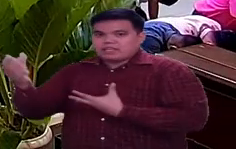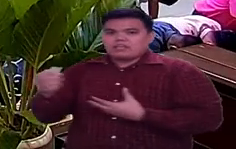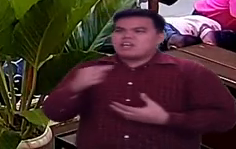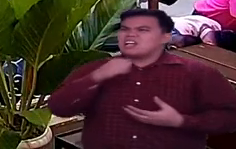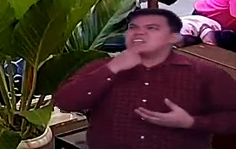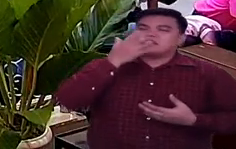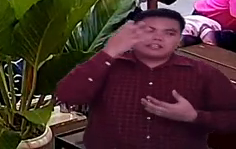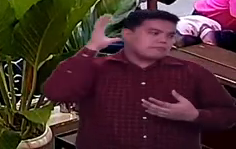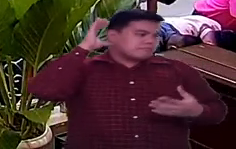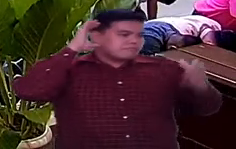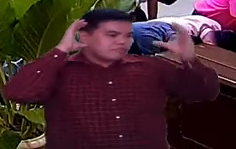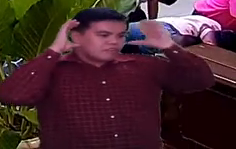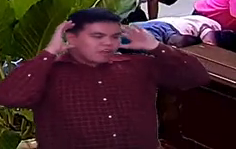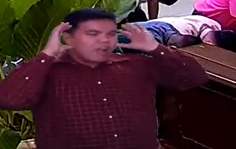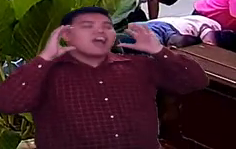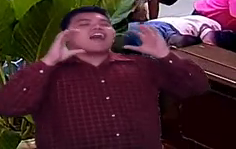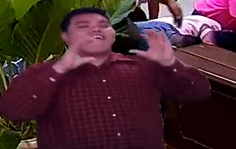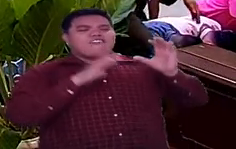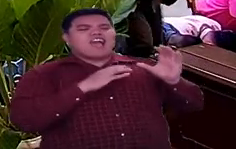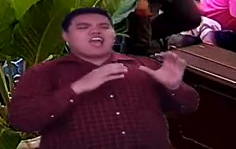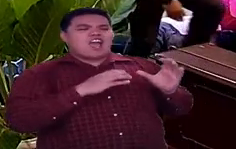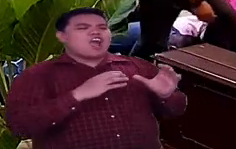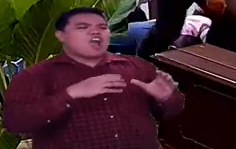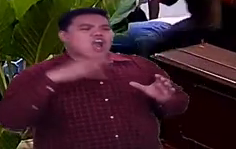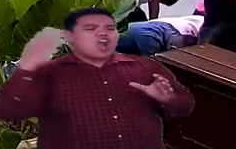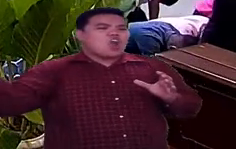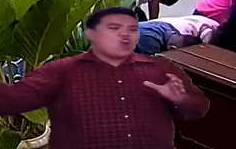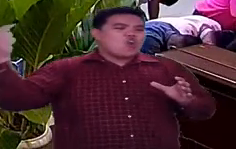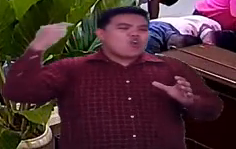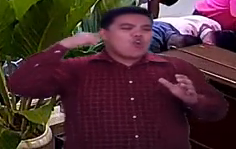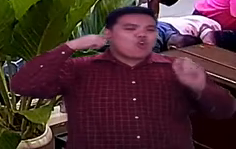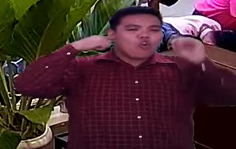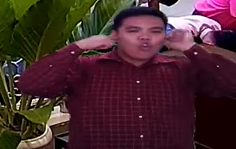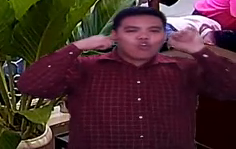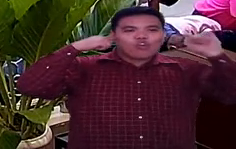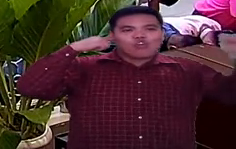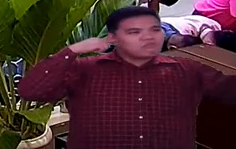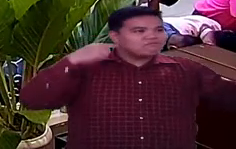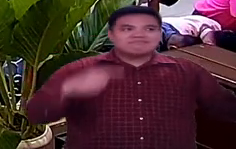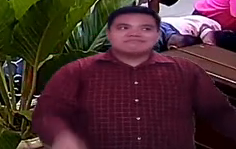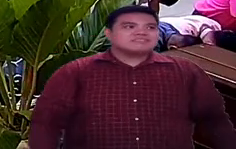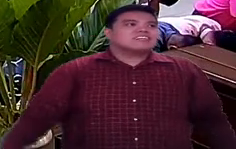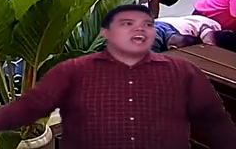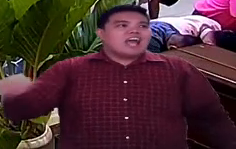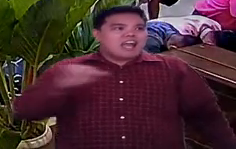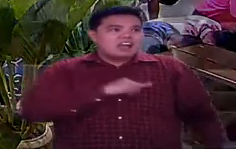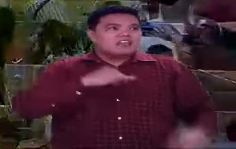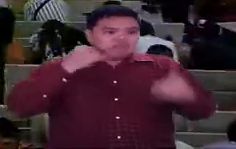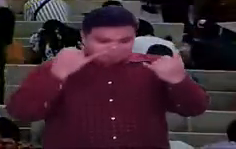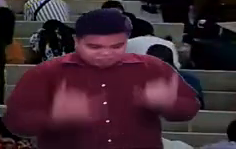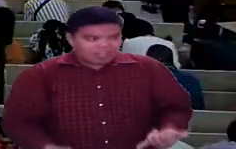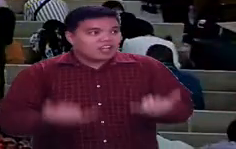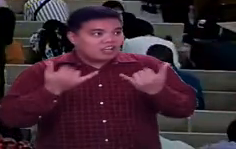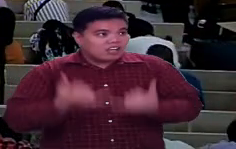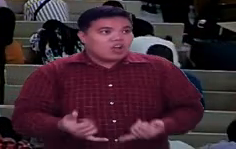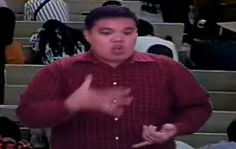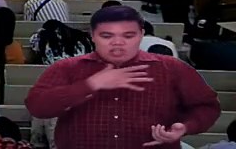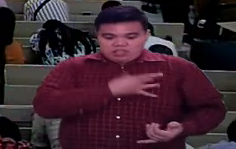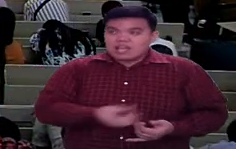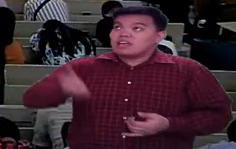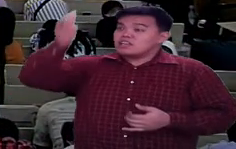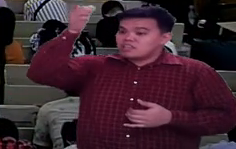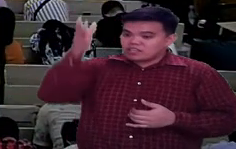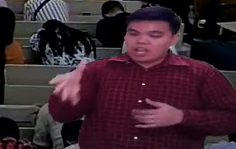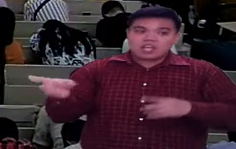ride the wave. Pasakay-sakay lang. I want to be intentional about what God wants me to